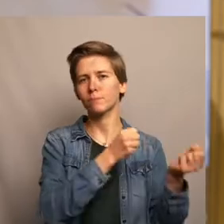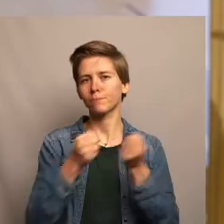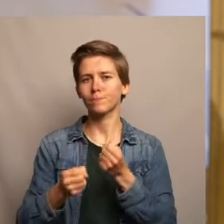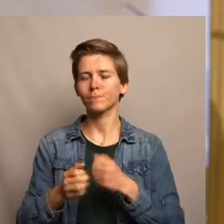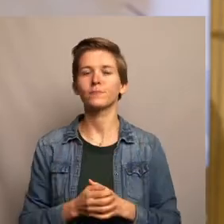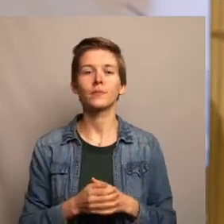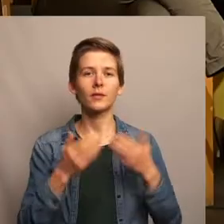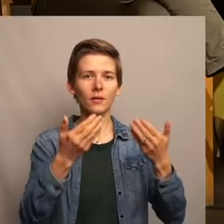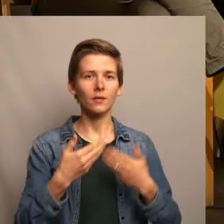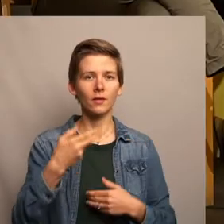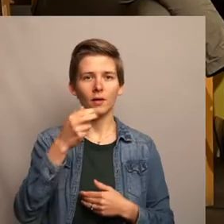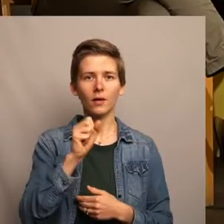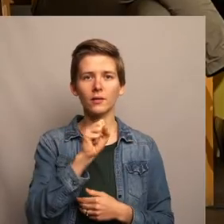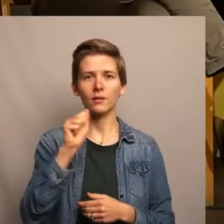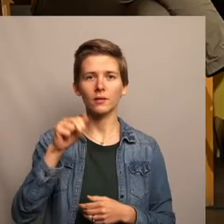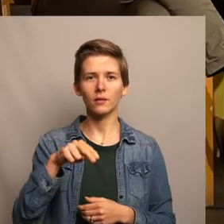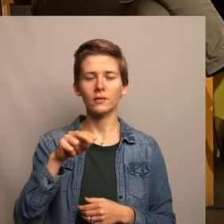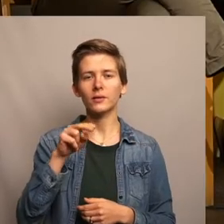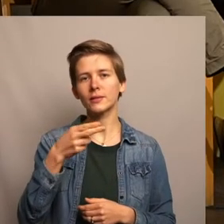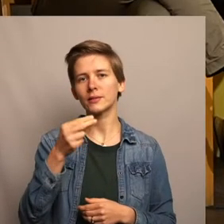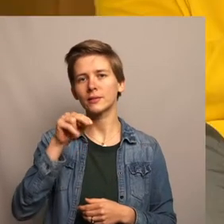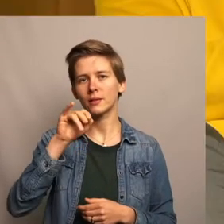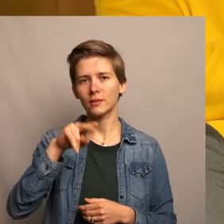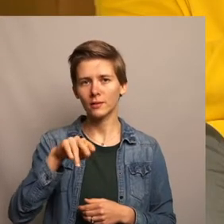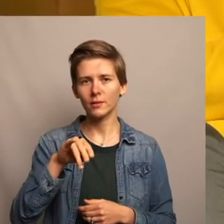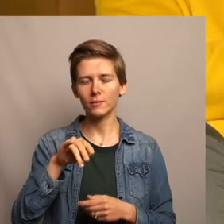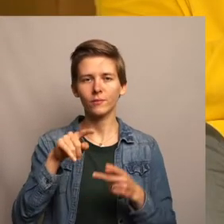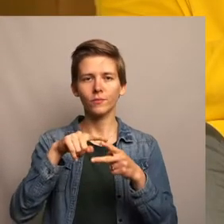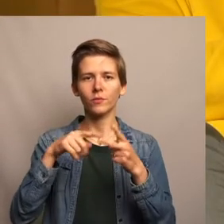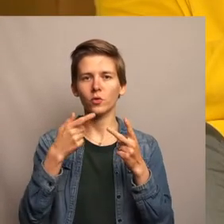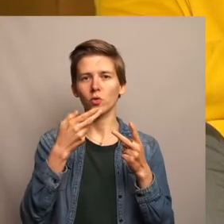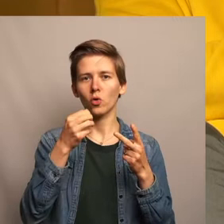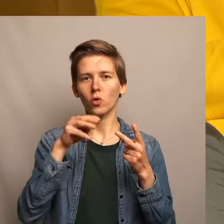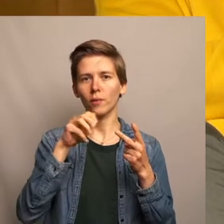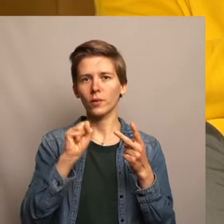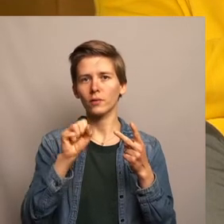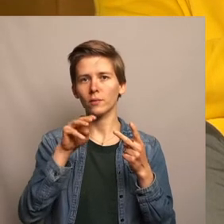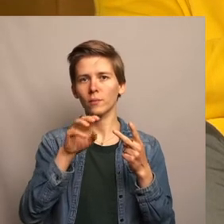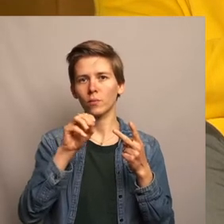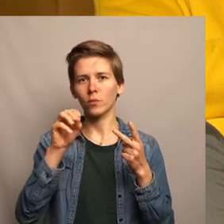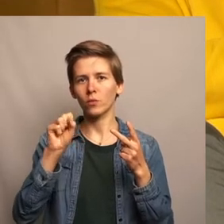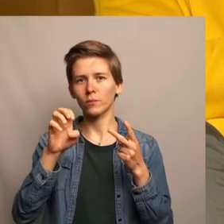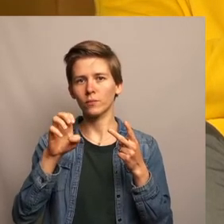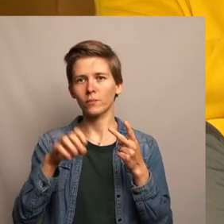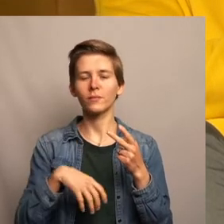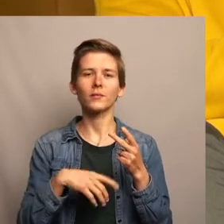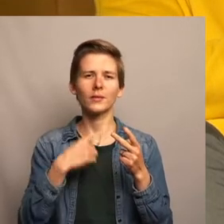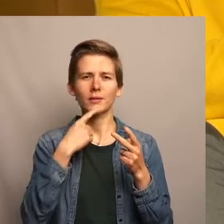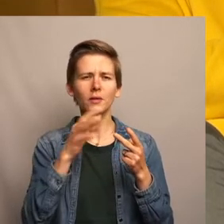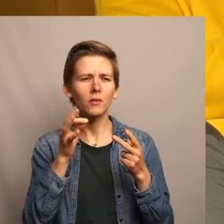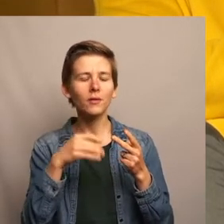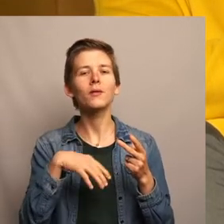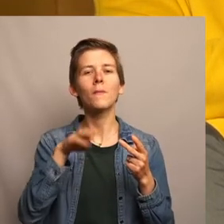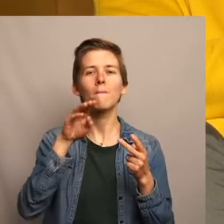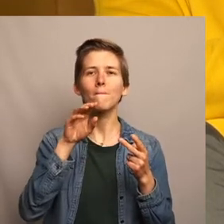Welcome Hassen Hnini. And welcome Thomas Moore. How you pronounce your last name, by the way? Moose. And then